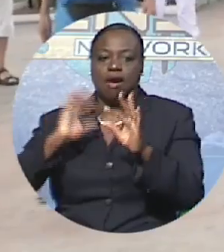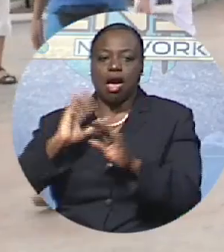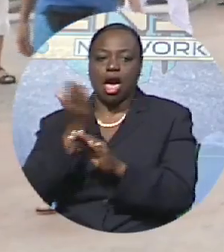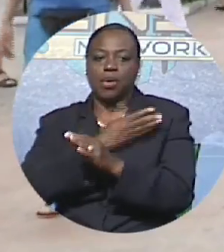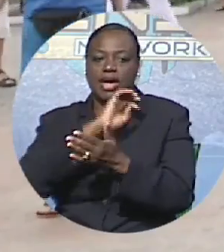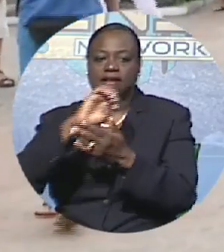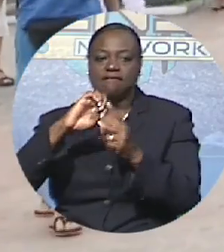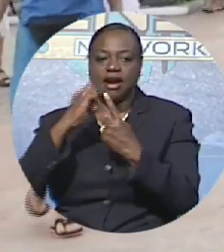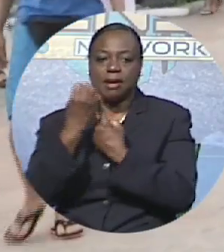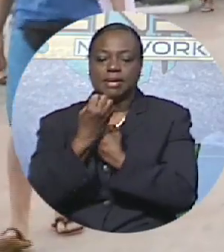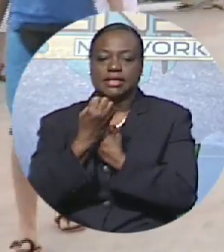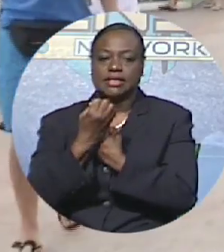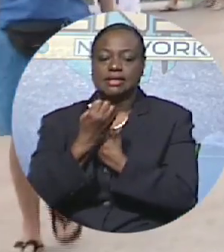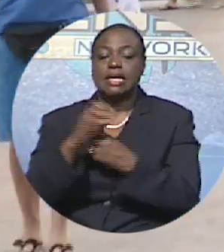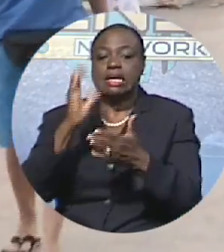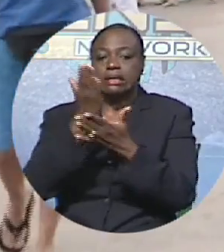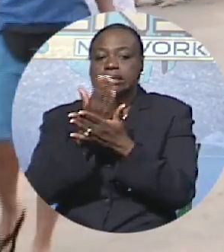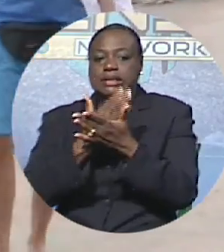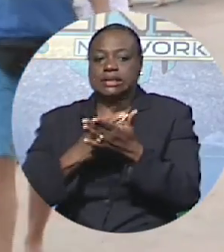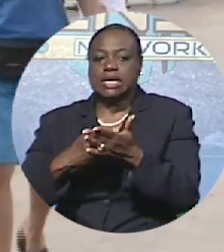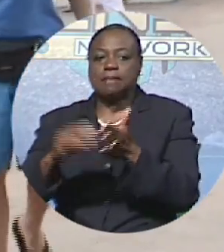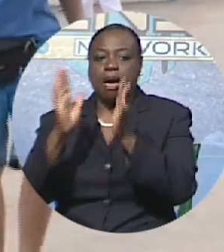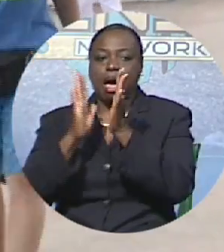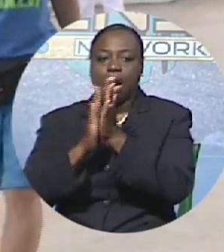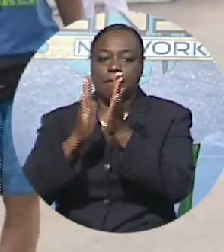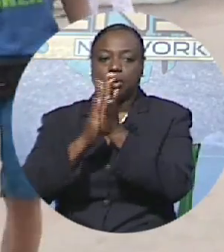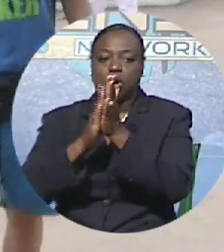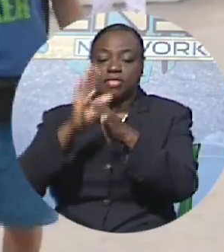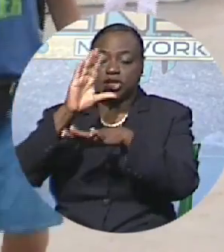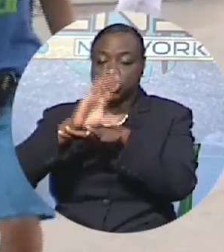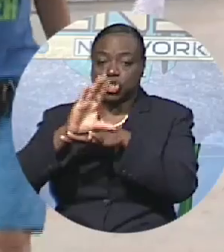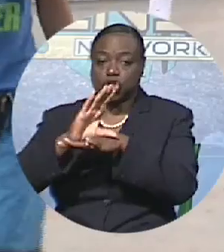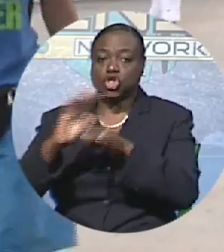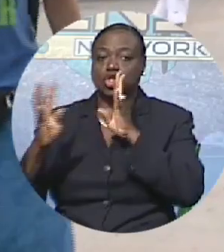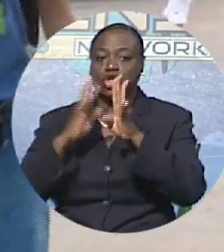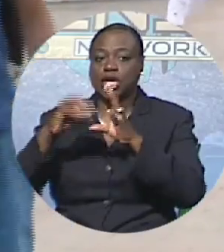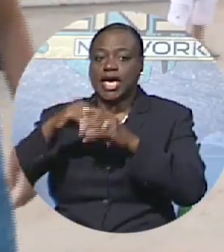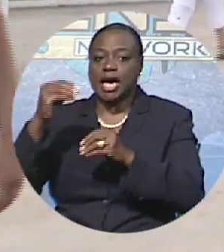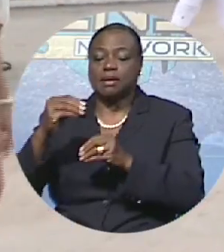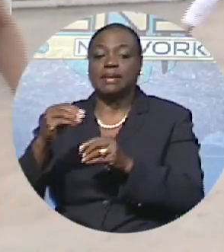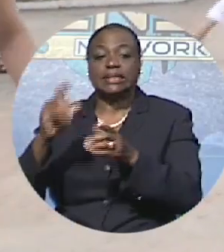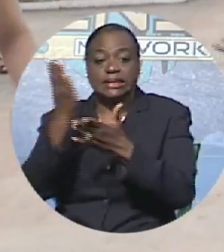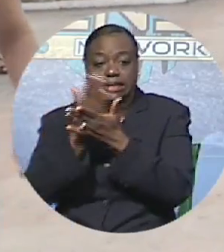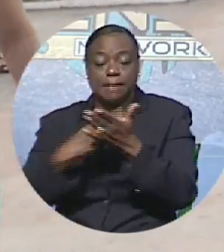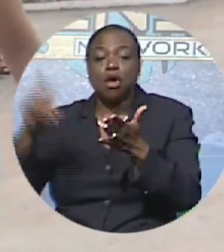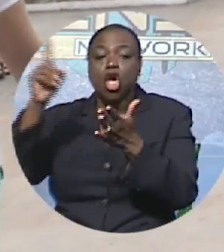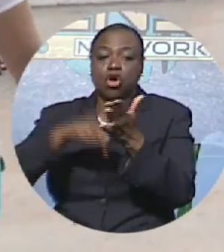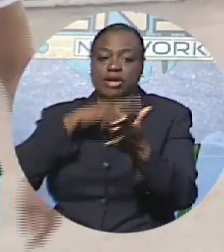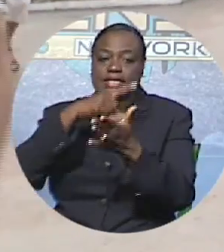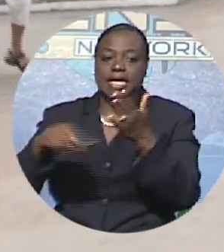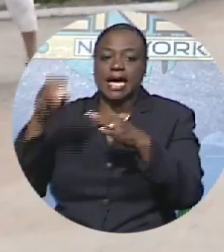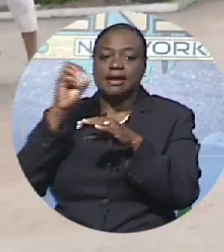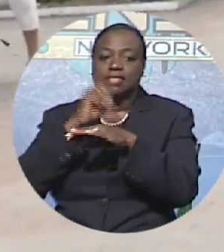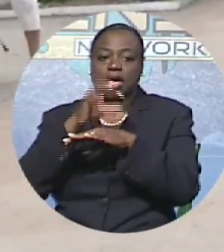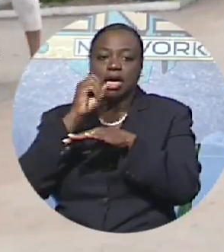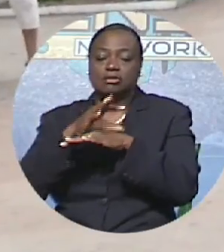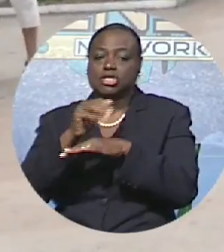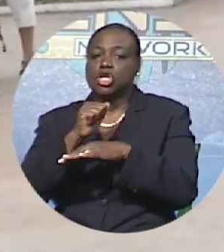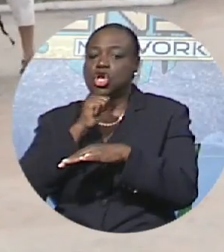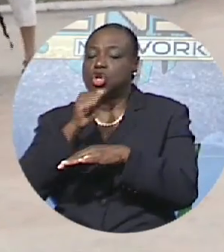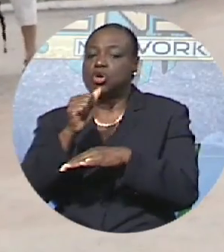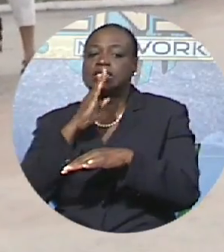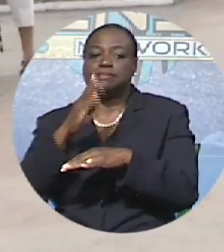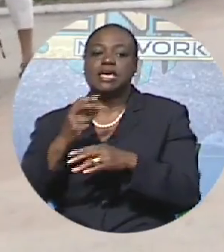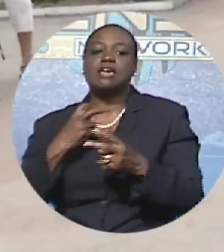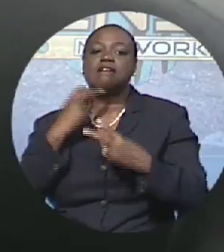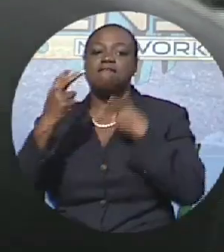environment. And while there are some who applaud the church for speaking out on the topic, there are others who have criticized the council for not being vocal enough on the